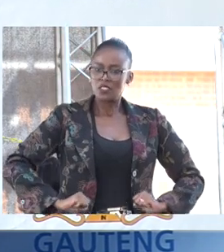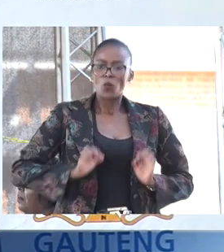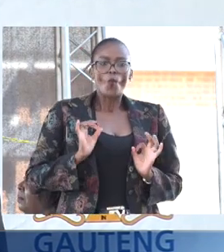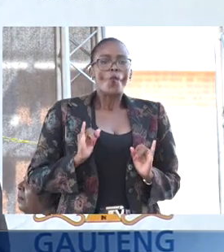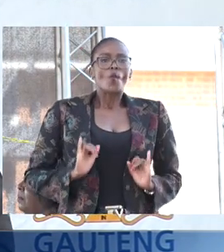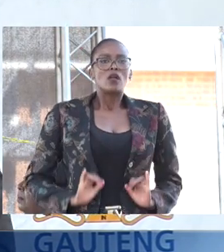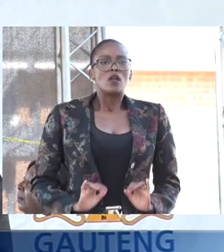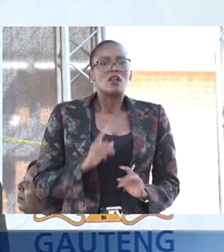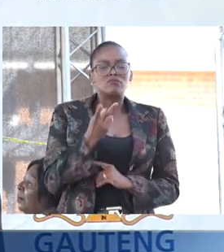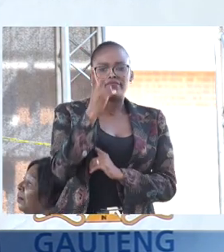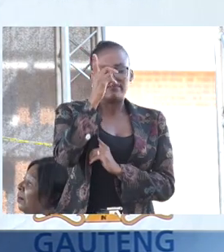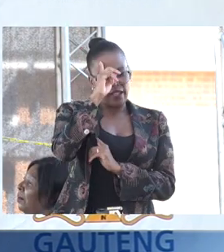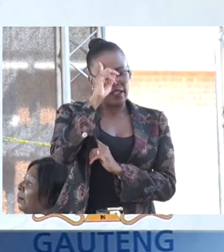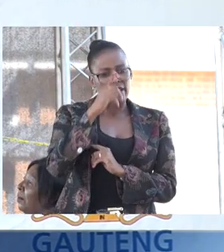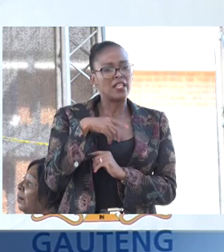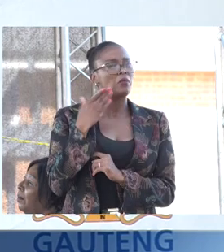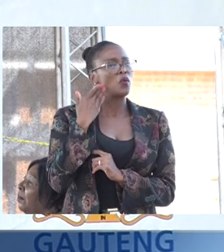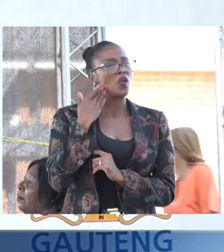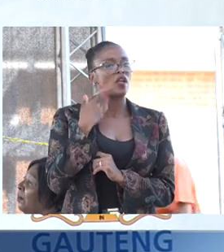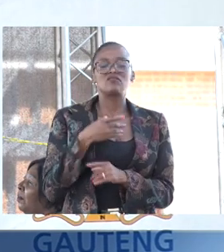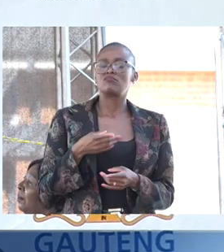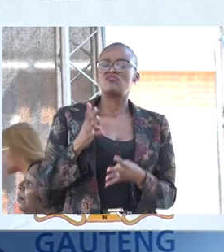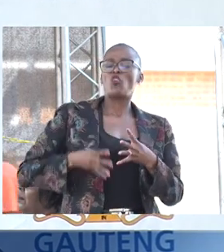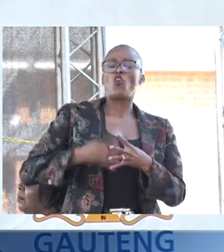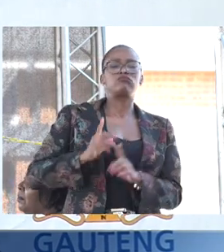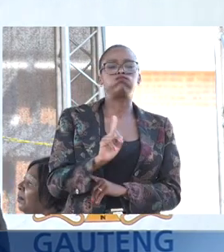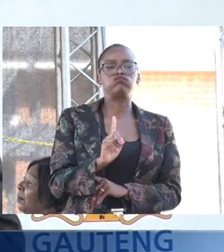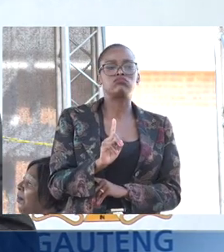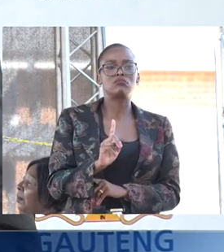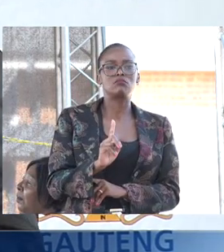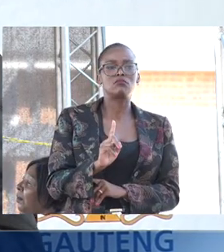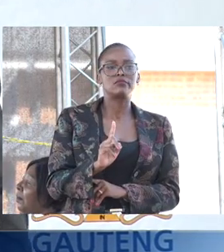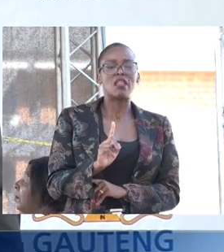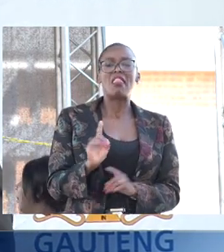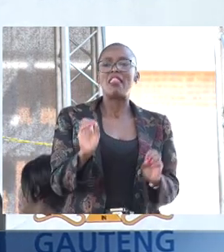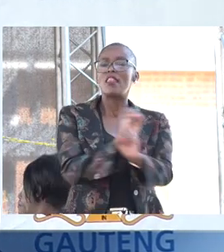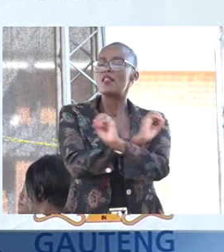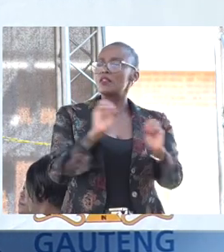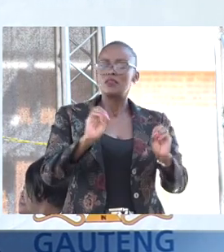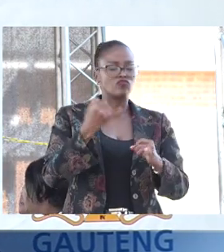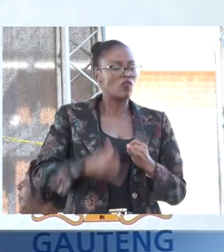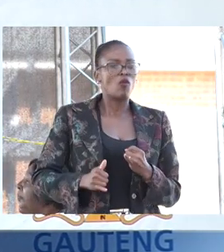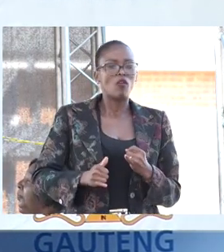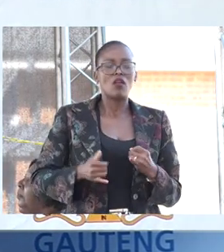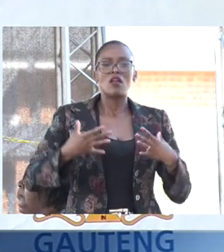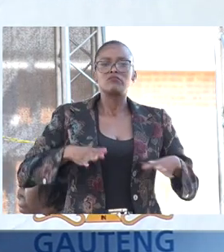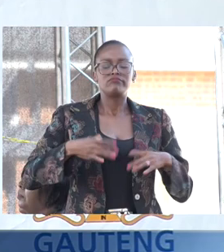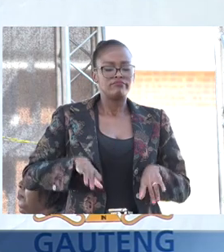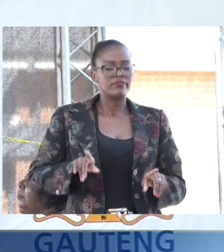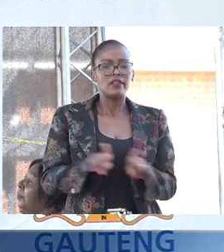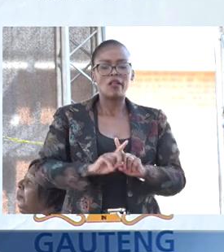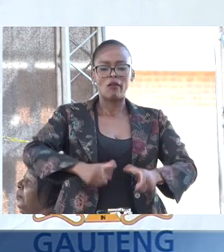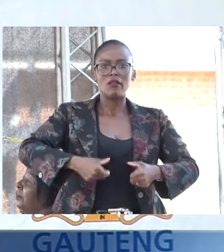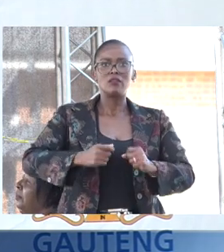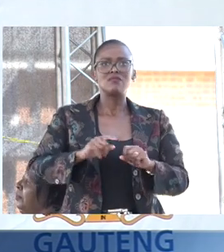skinny, black, or white is no joke. That there is nothing wrong with wearing the same shoes